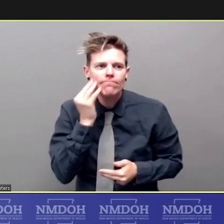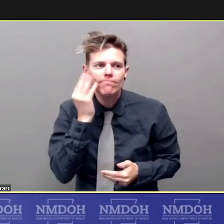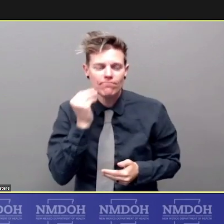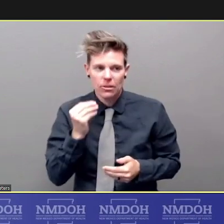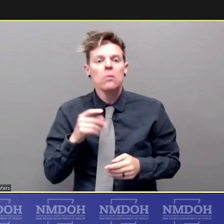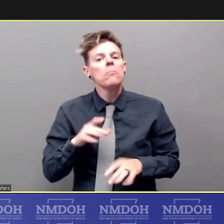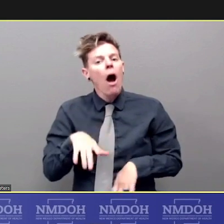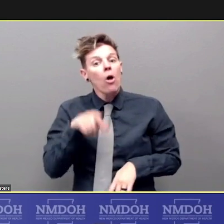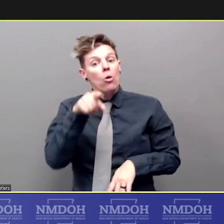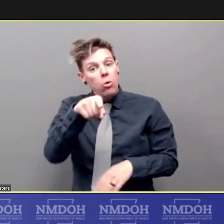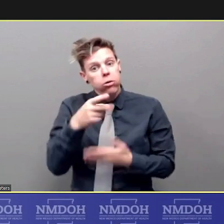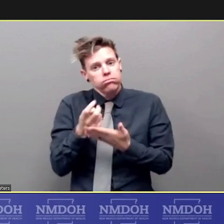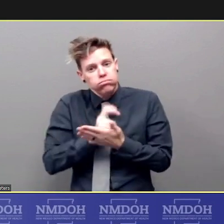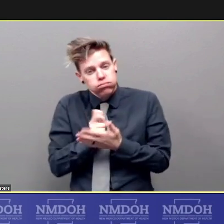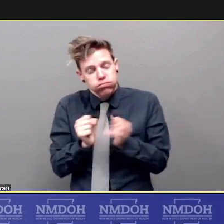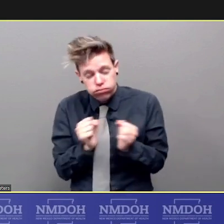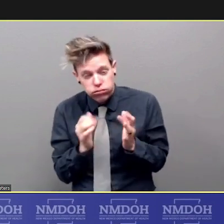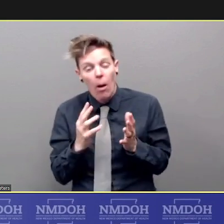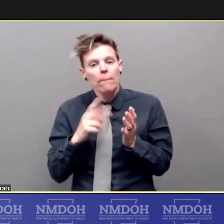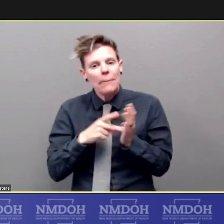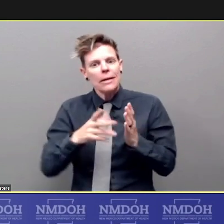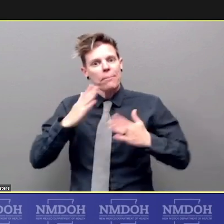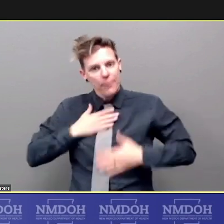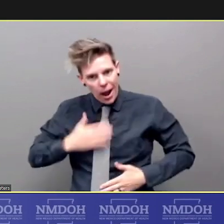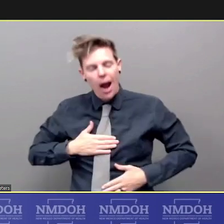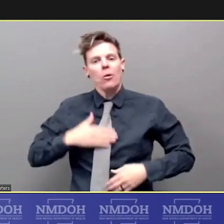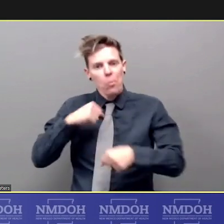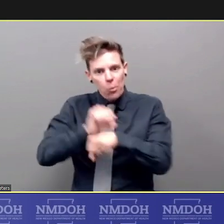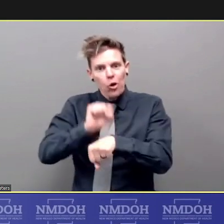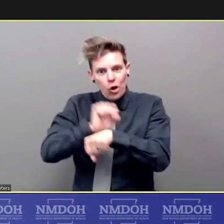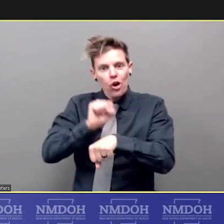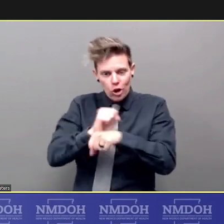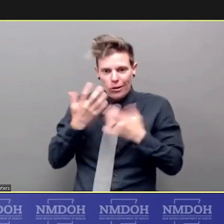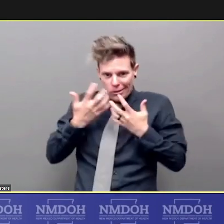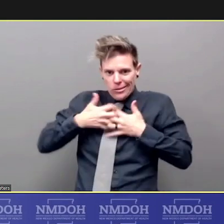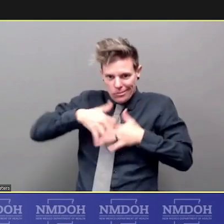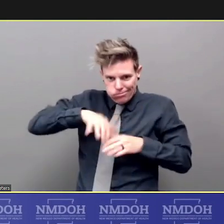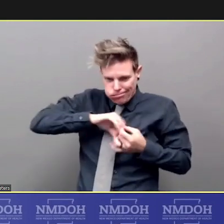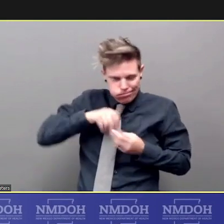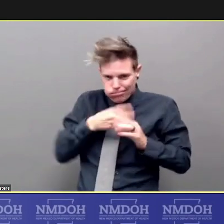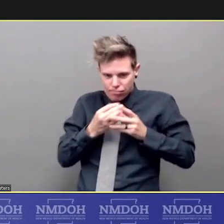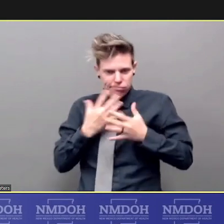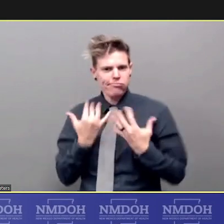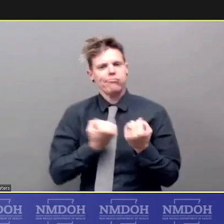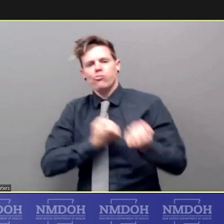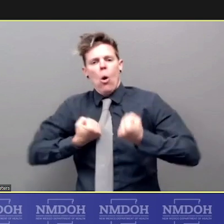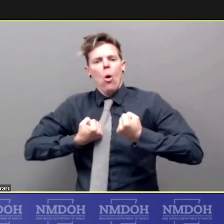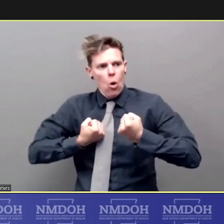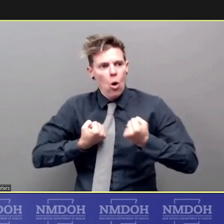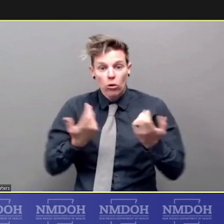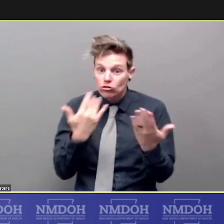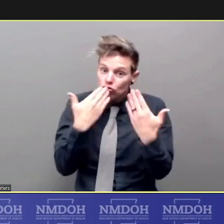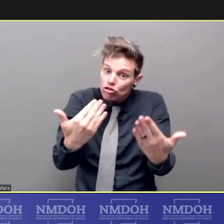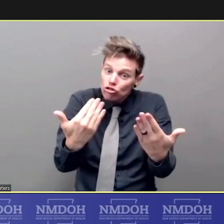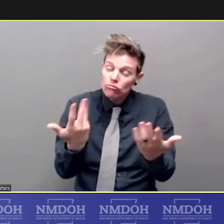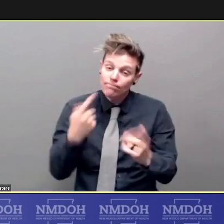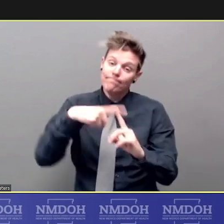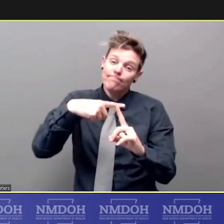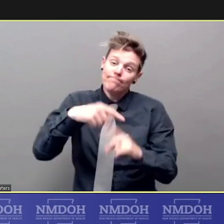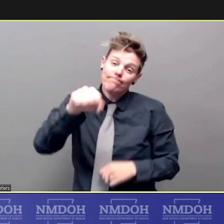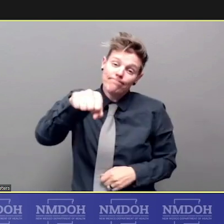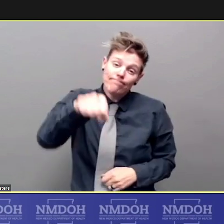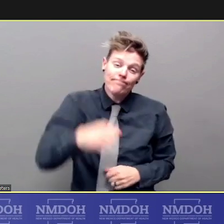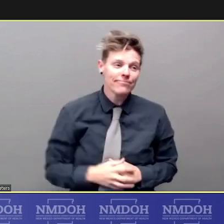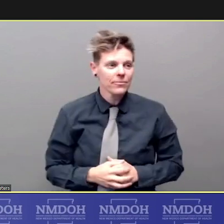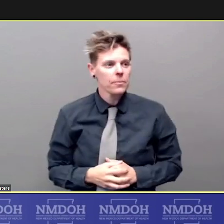So in my own weird way, I found that reassuring when it happened to me. All right, we have about 14 minutes left, and I have